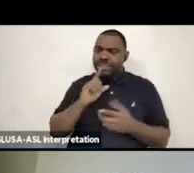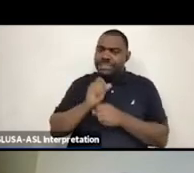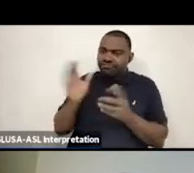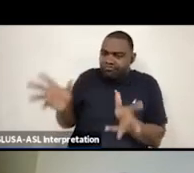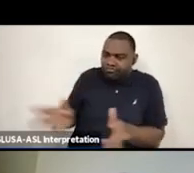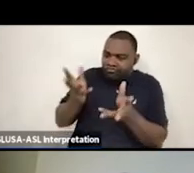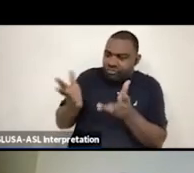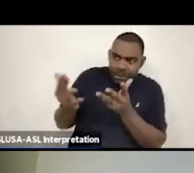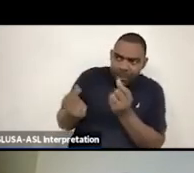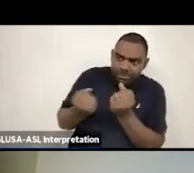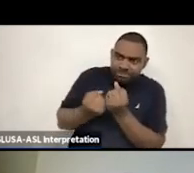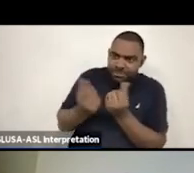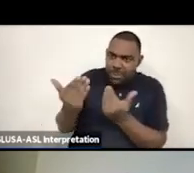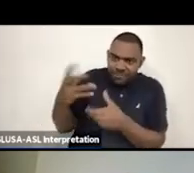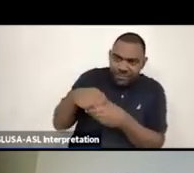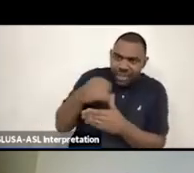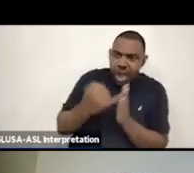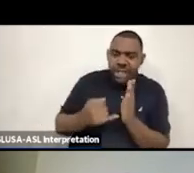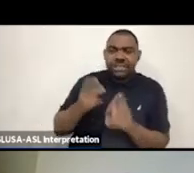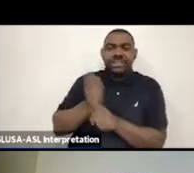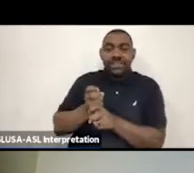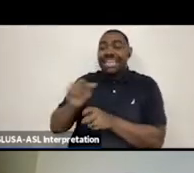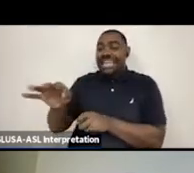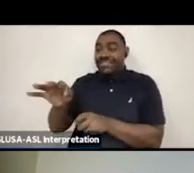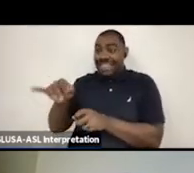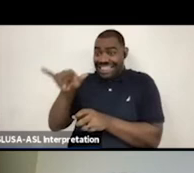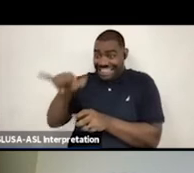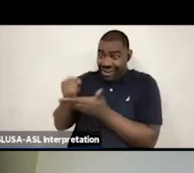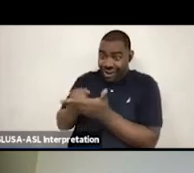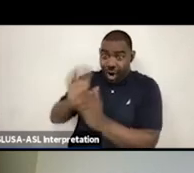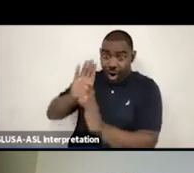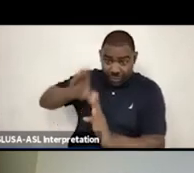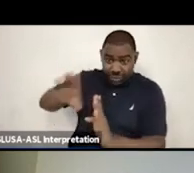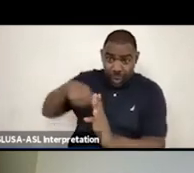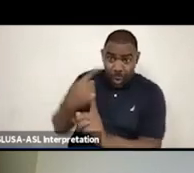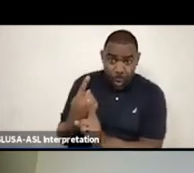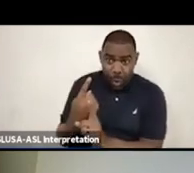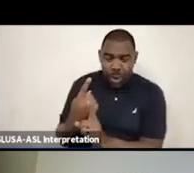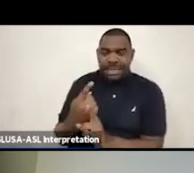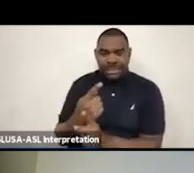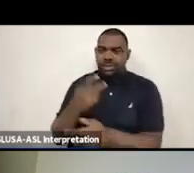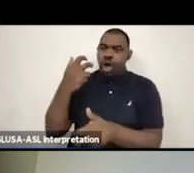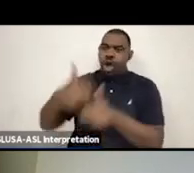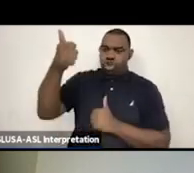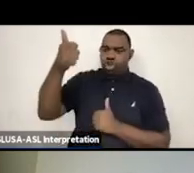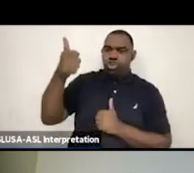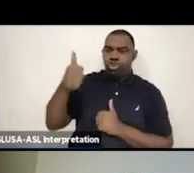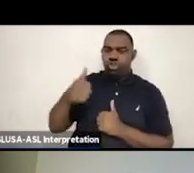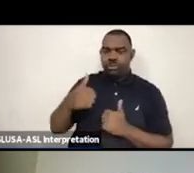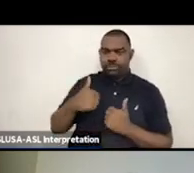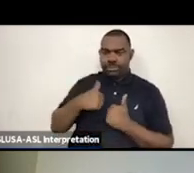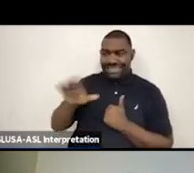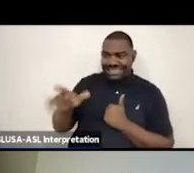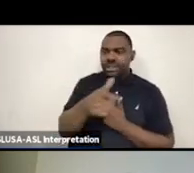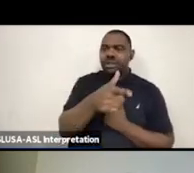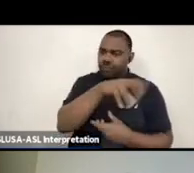just doing the art therapy part and not part of the community. And that's, part of me building that therapeutic rapport with them.